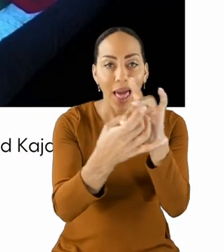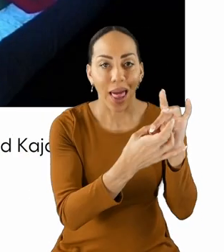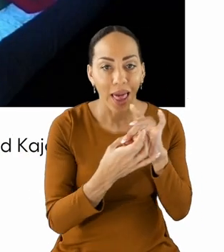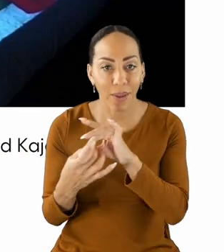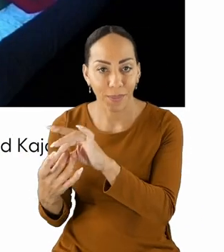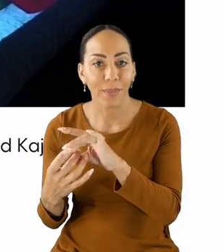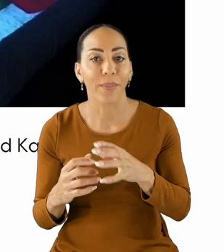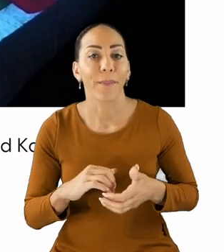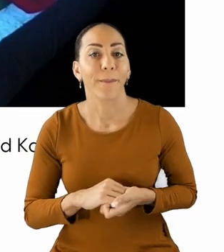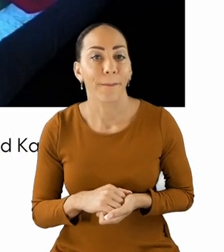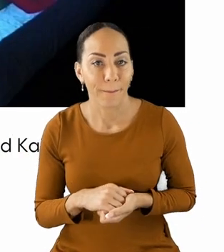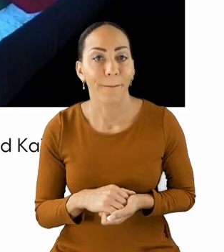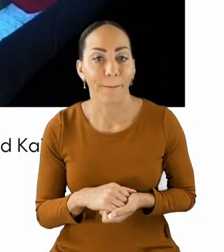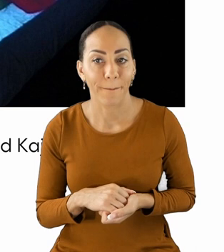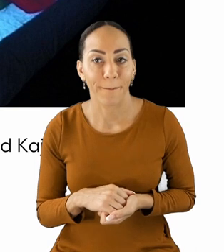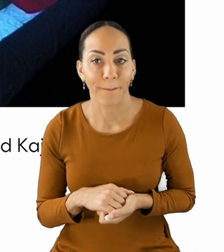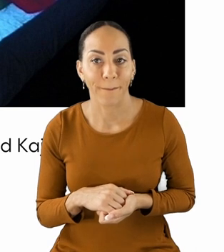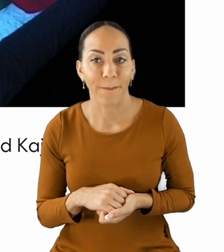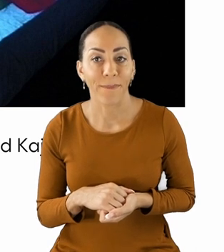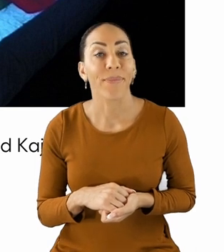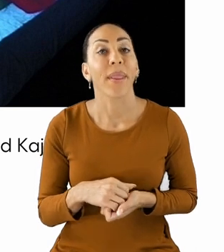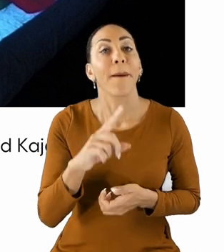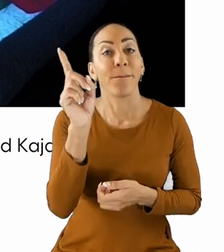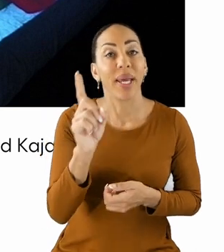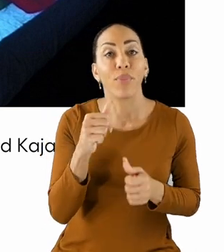The participants preferred to rely on the